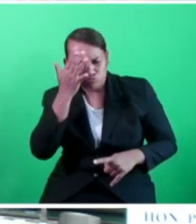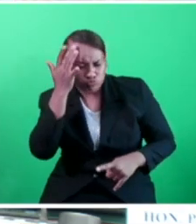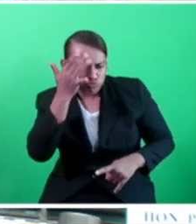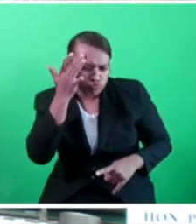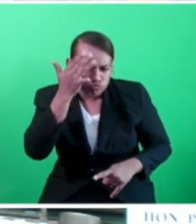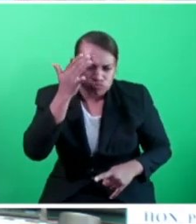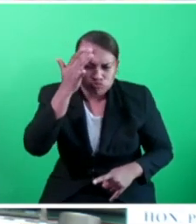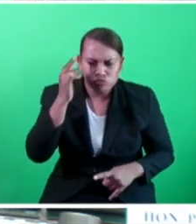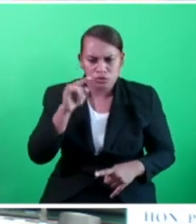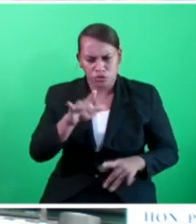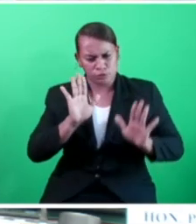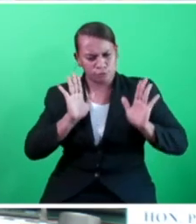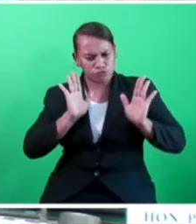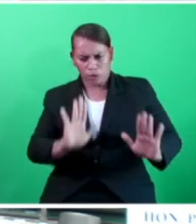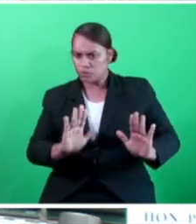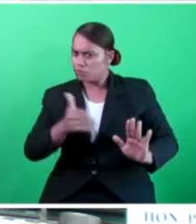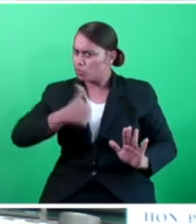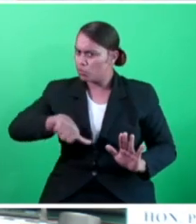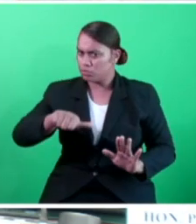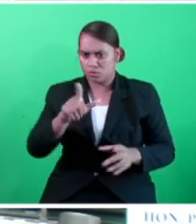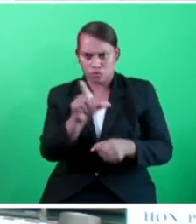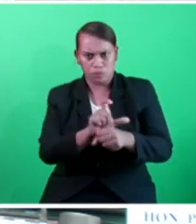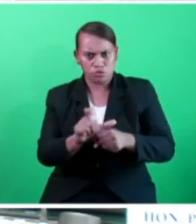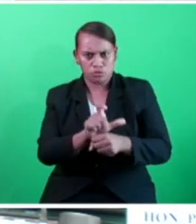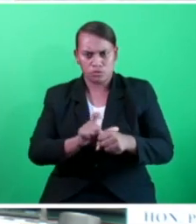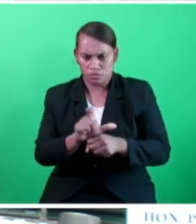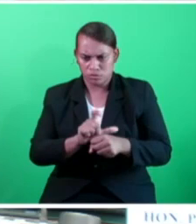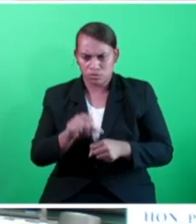chemicals, one a pesticide and one an insecticide.